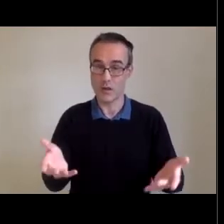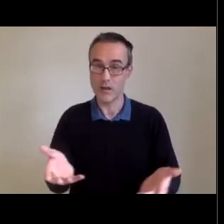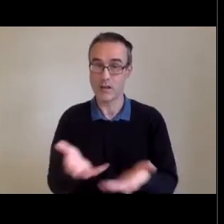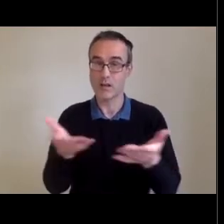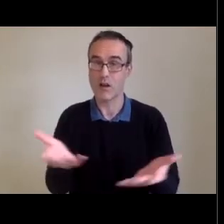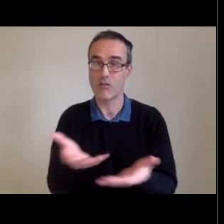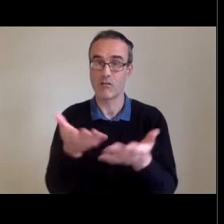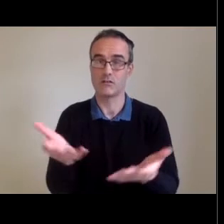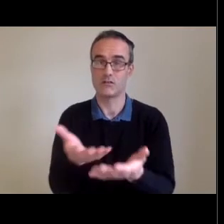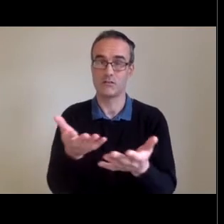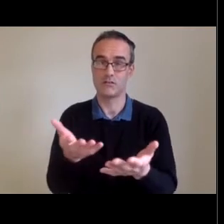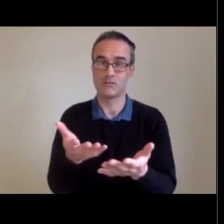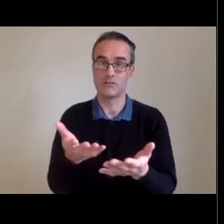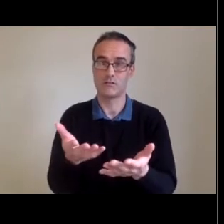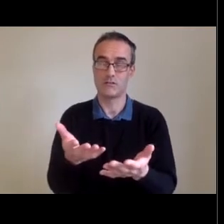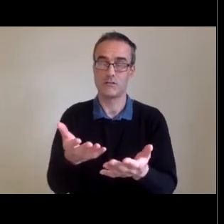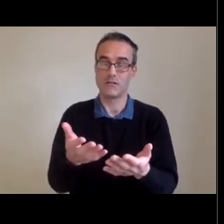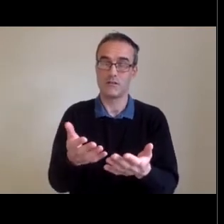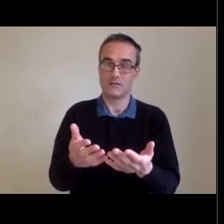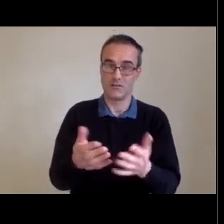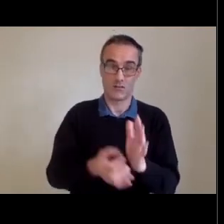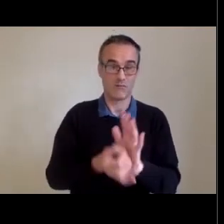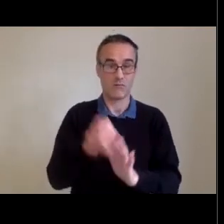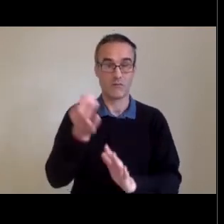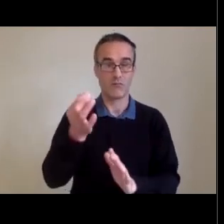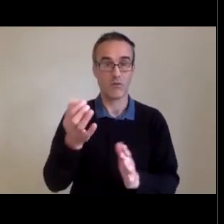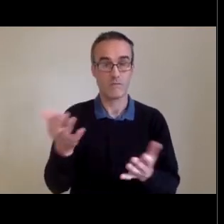not to accept